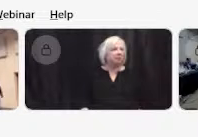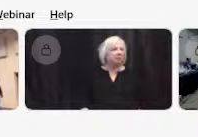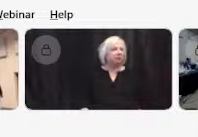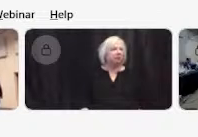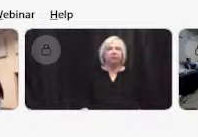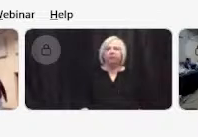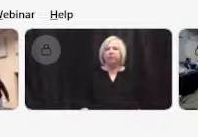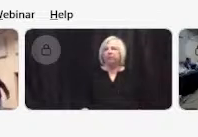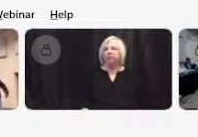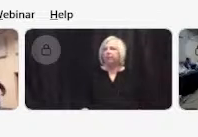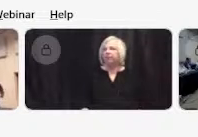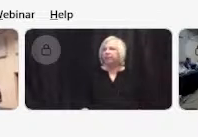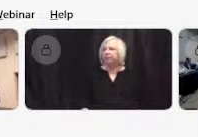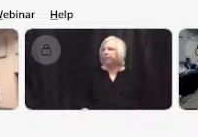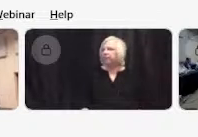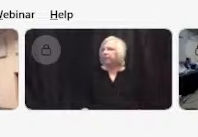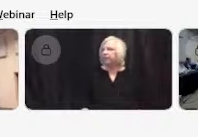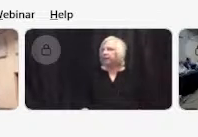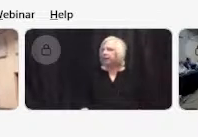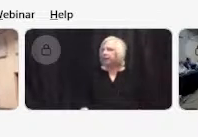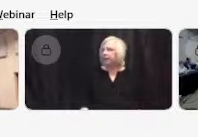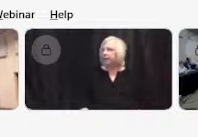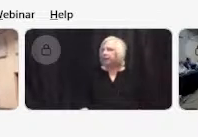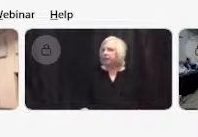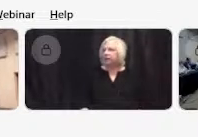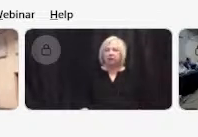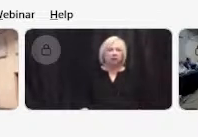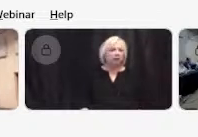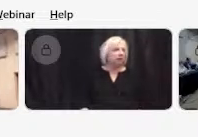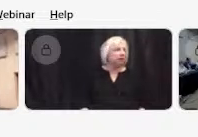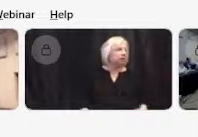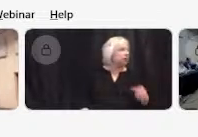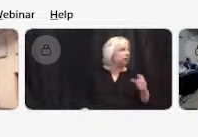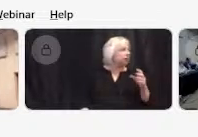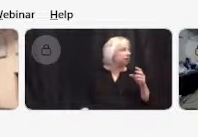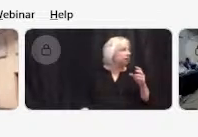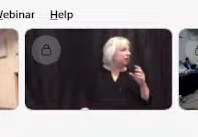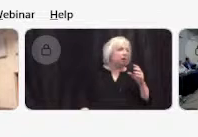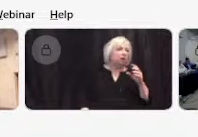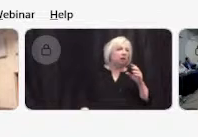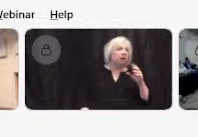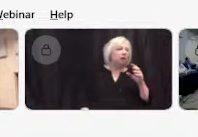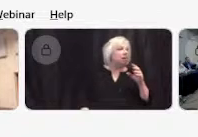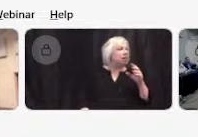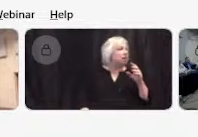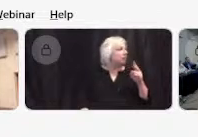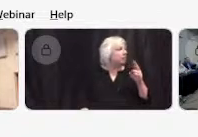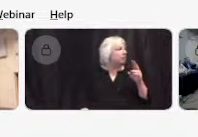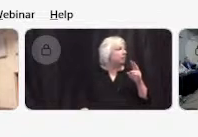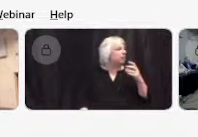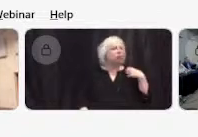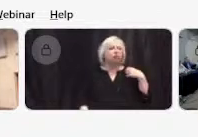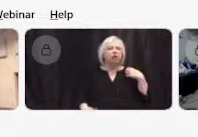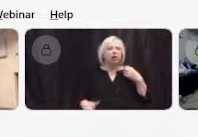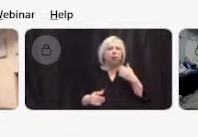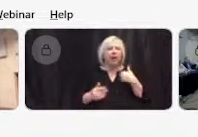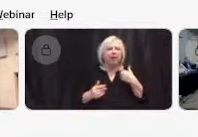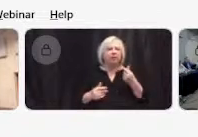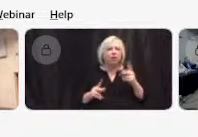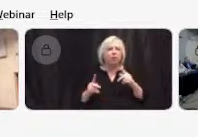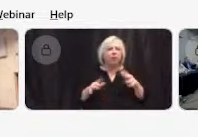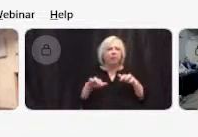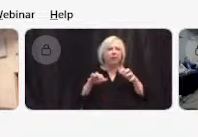Mr. Chair, we have a couple of people in the audience who are holding cards up. Are you all holding the cards up saying you in opposition or